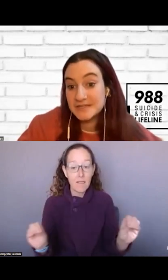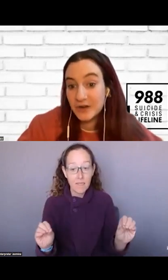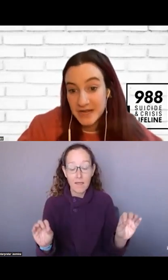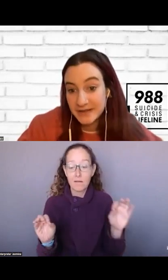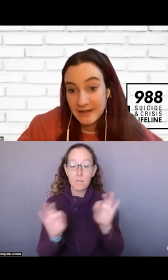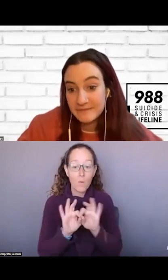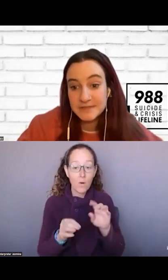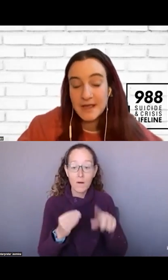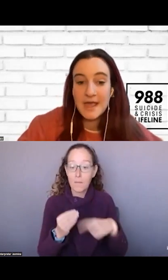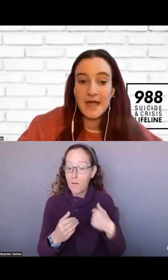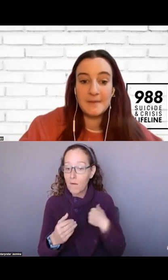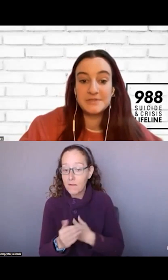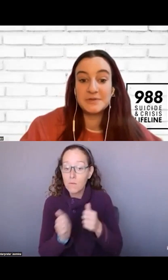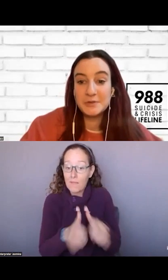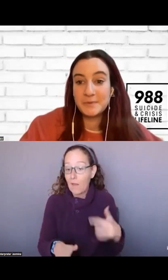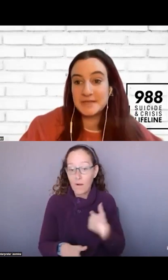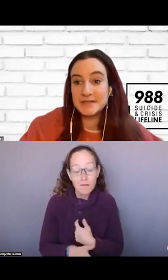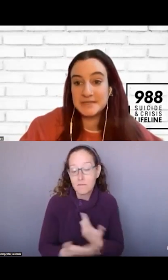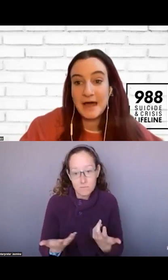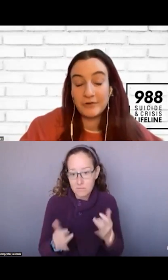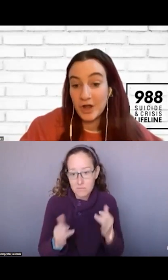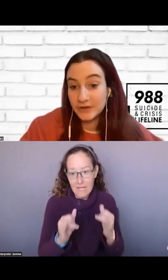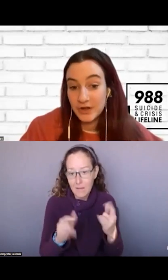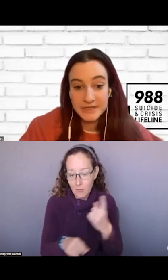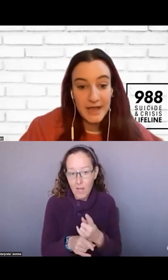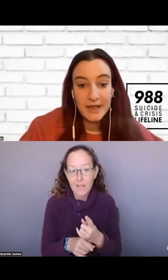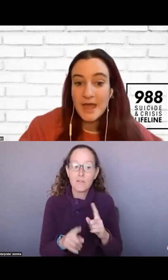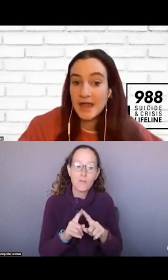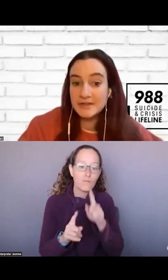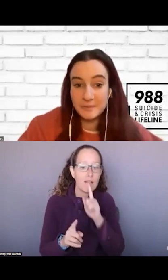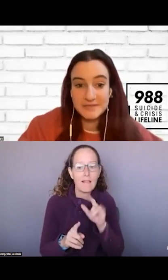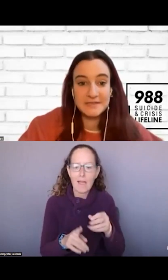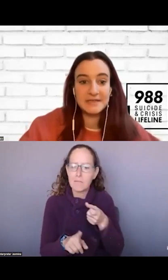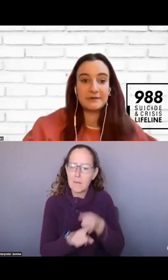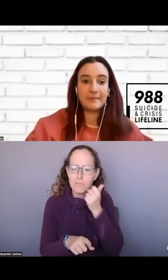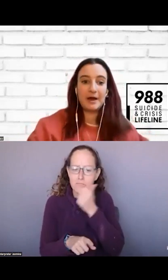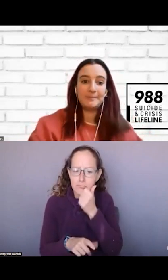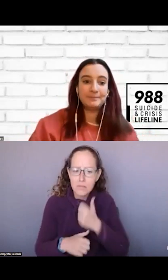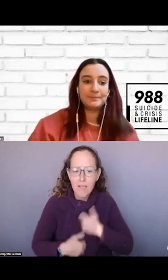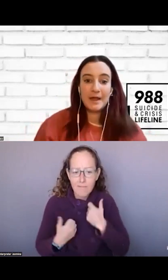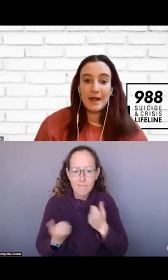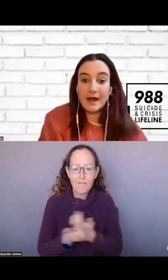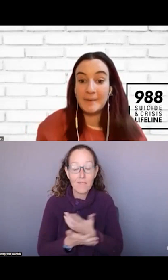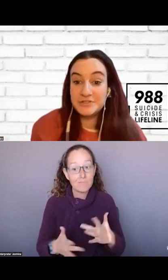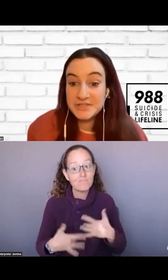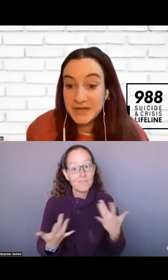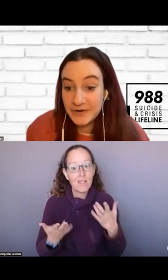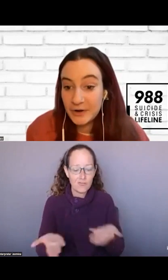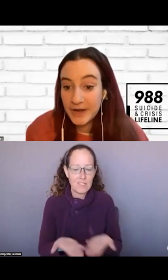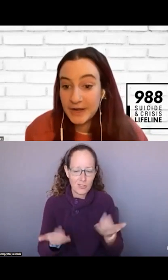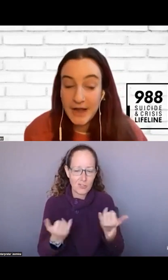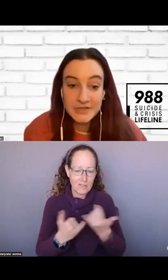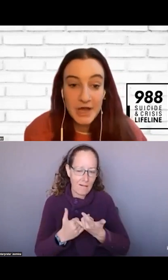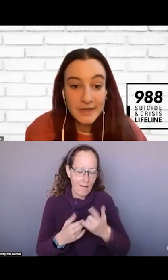affects us in our daily lives. So super excited to have her on the call today and super excited to hear from her. Just